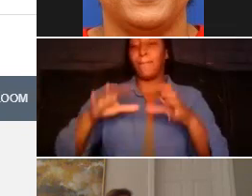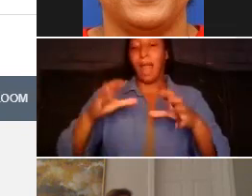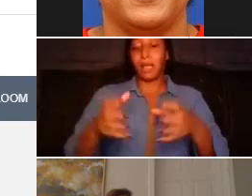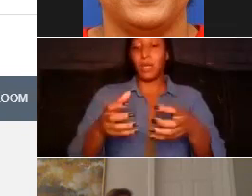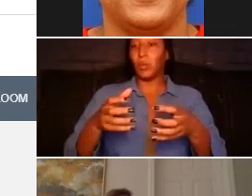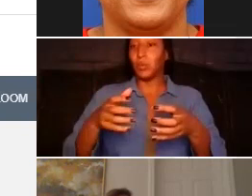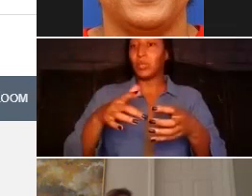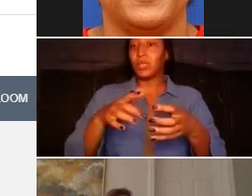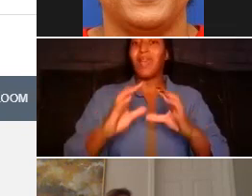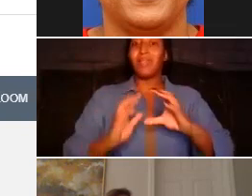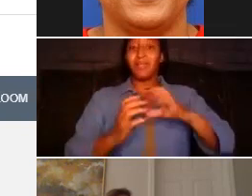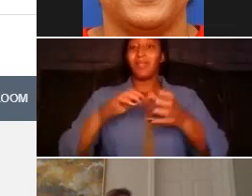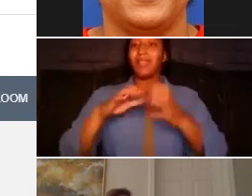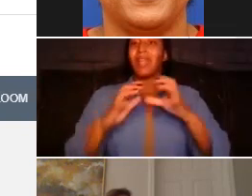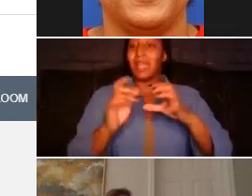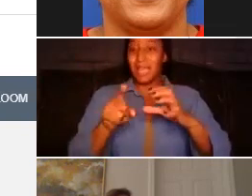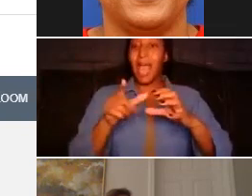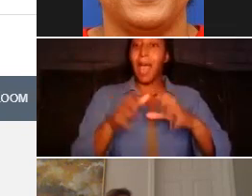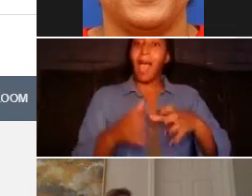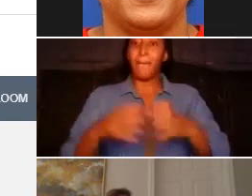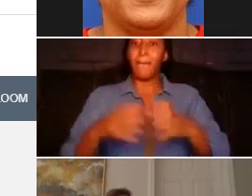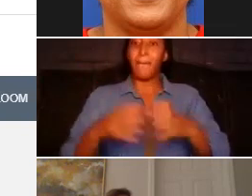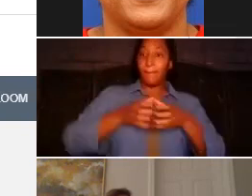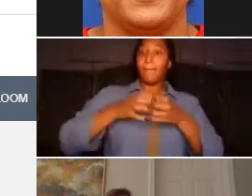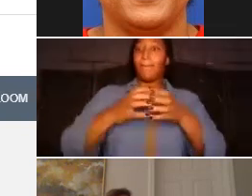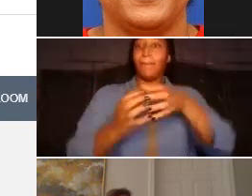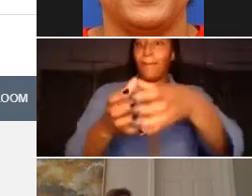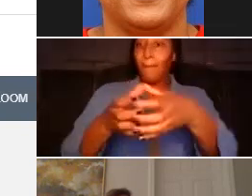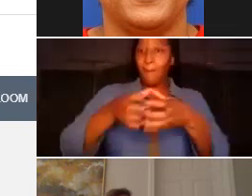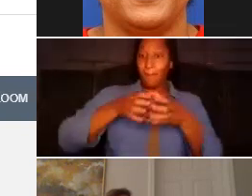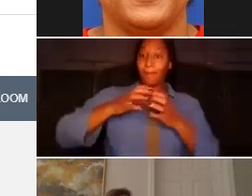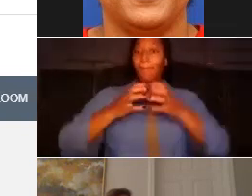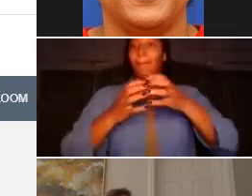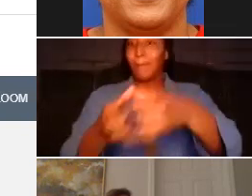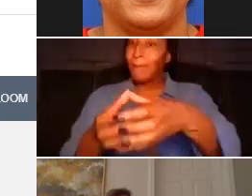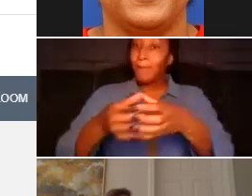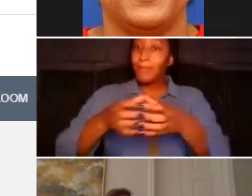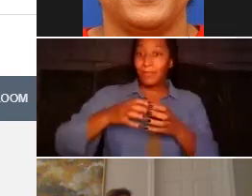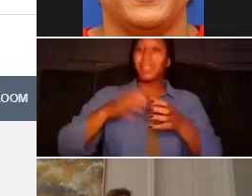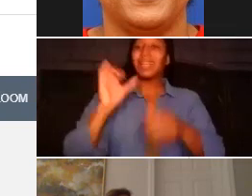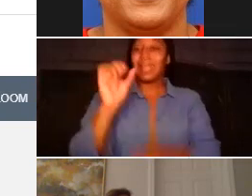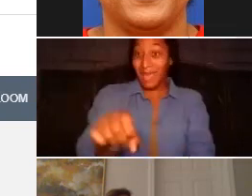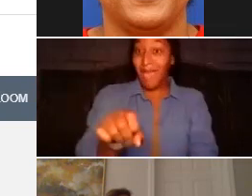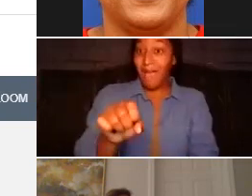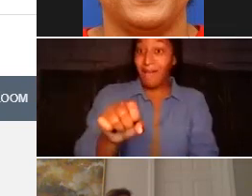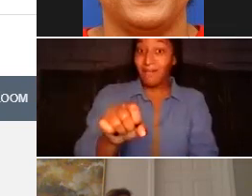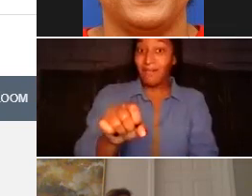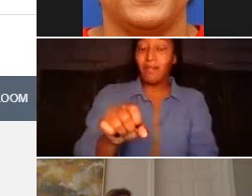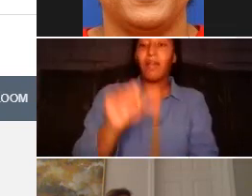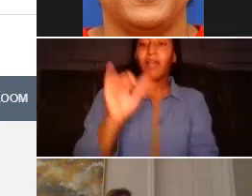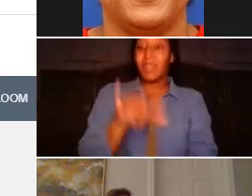when an object is moving back and forth, the oscillation might create a wave,